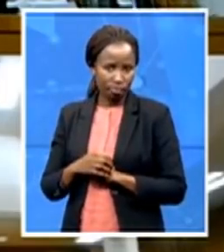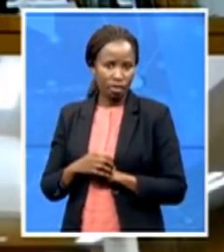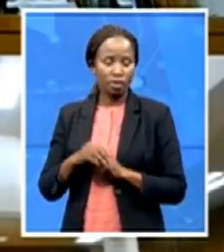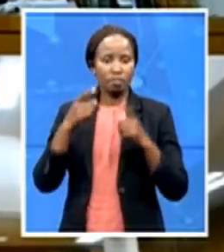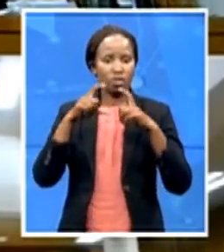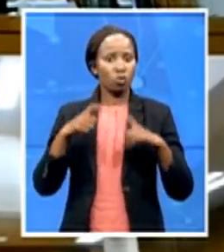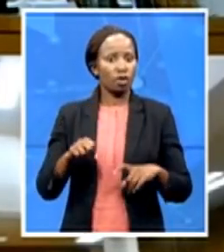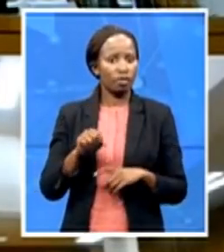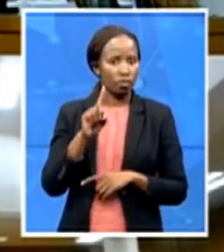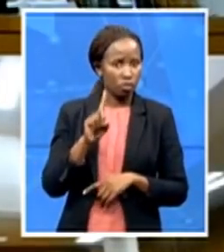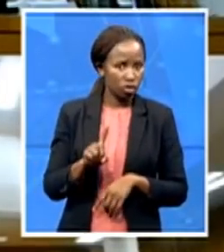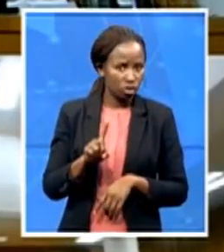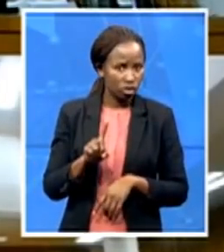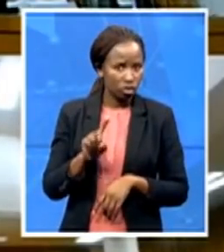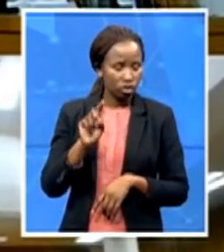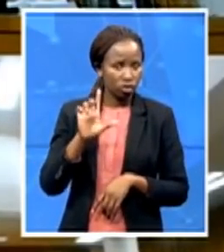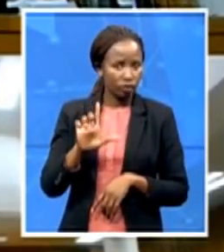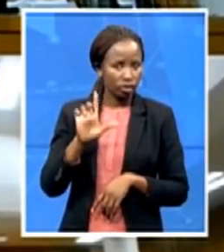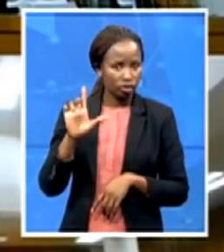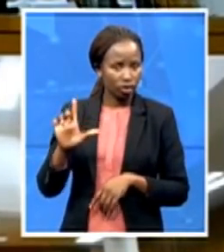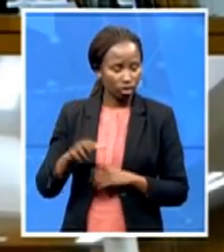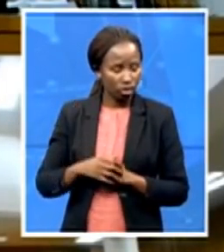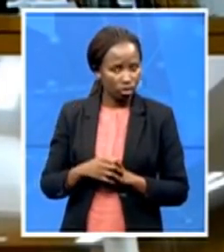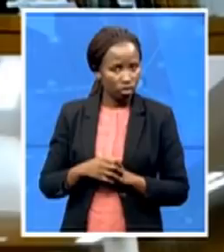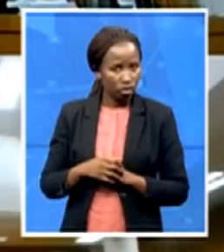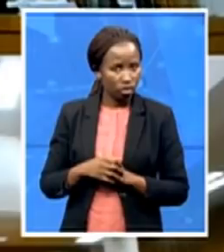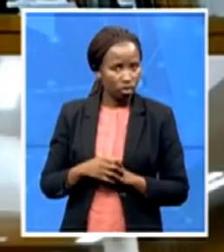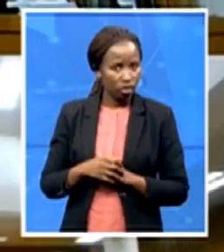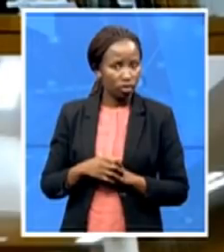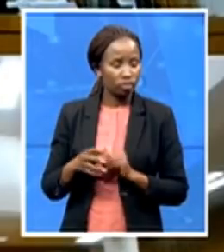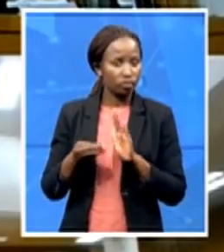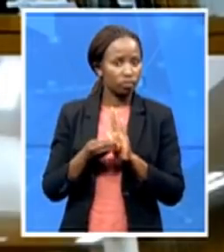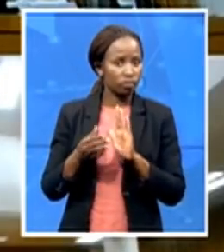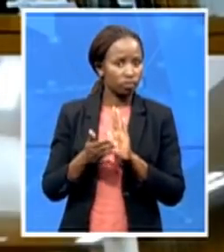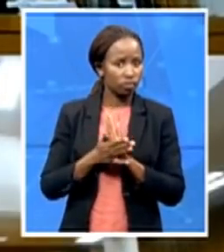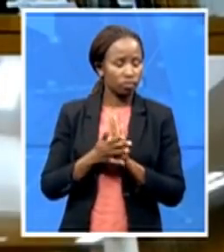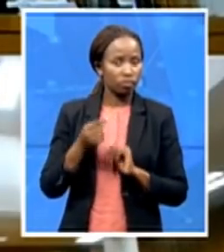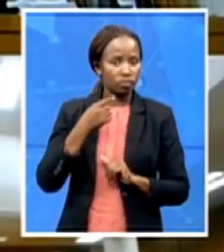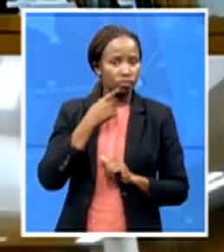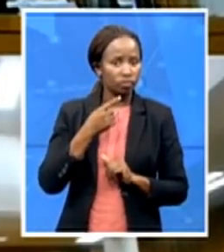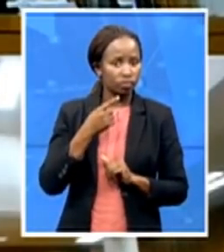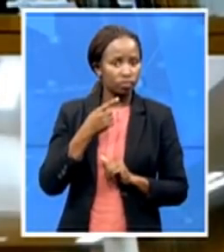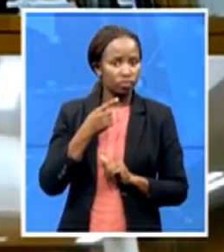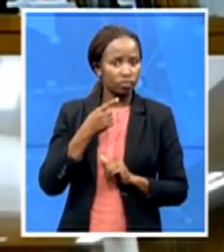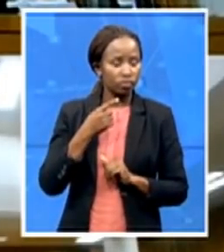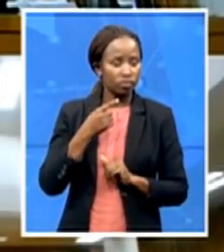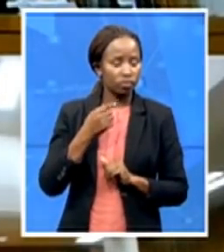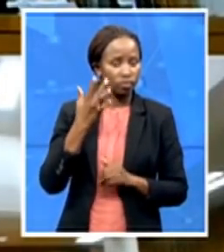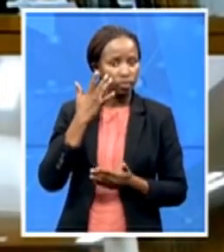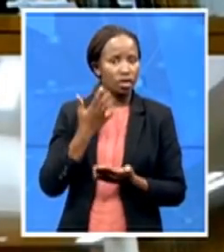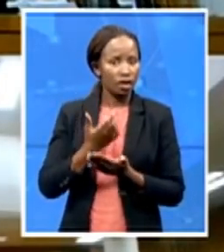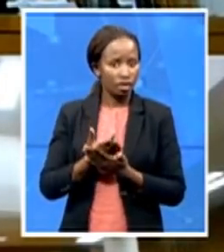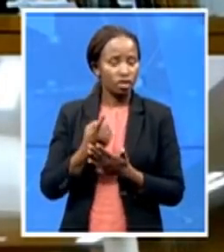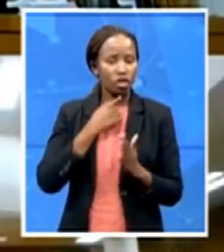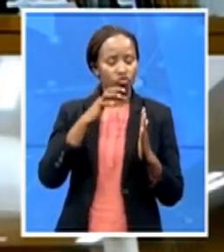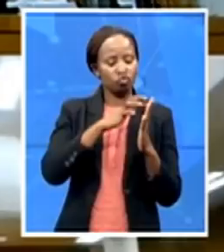177. It is this is of the EFF impeachment. It's evident that the draft has left the details relating to these grounds to the Assembly